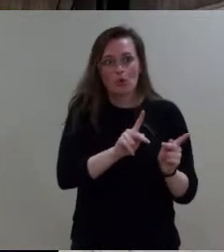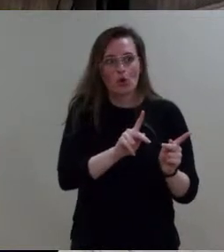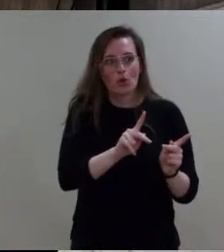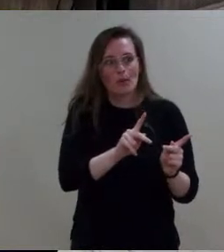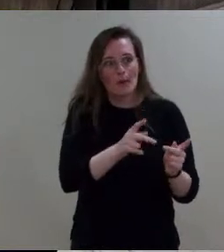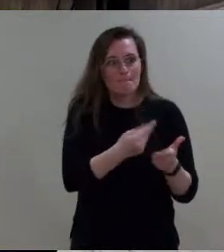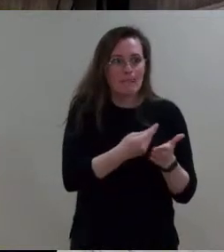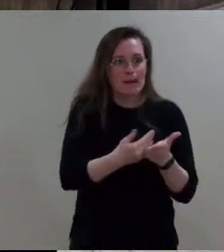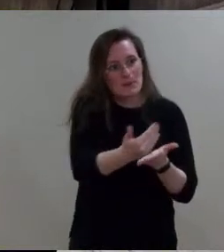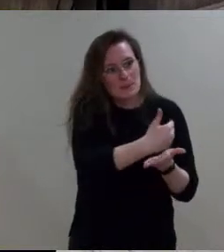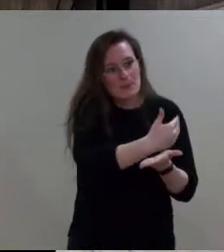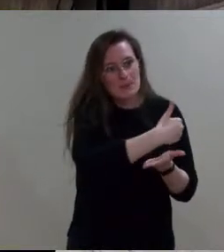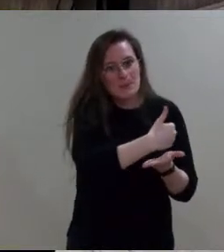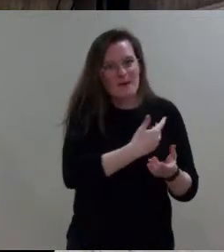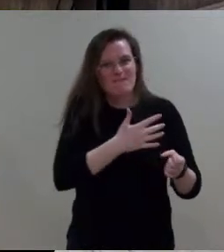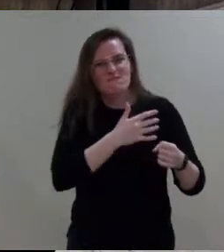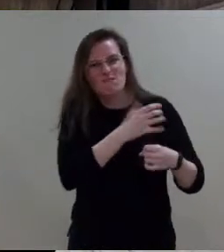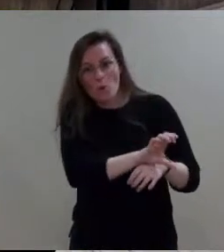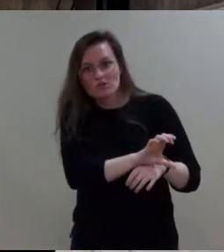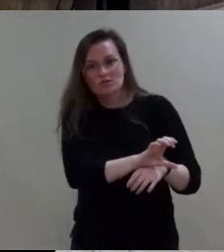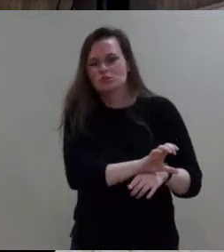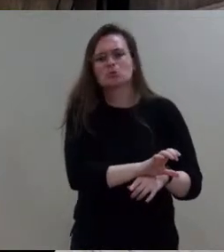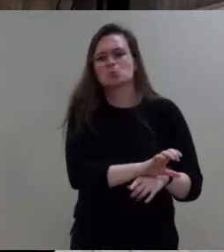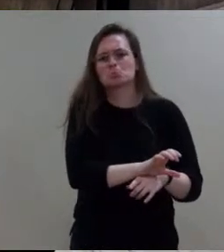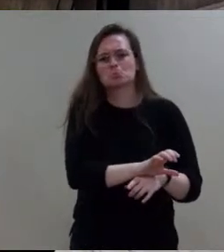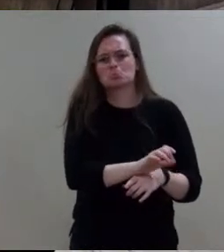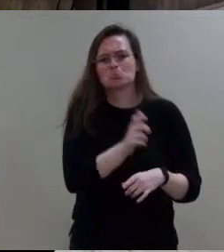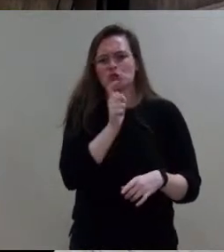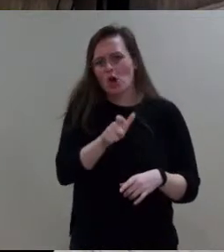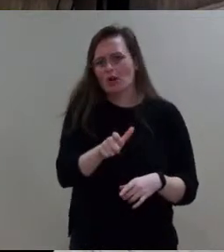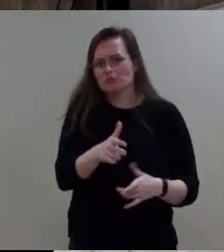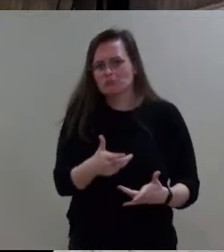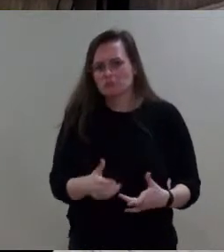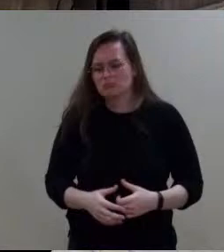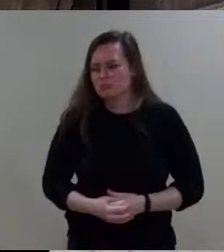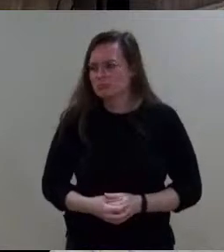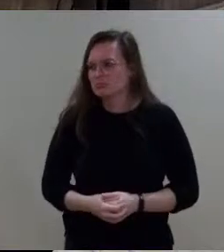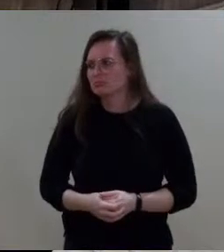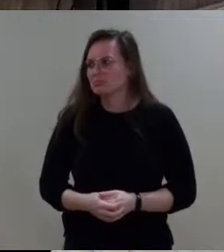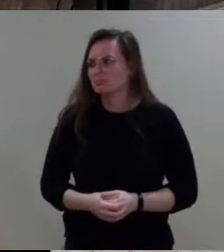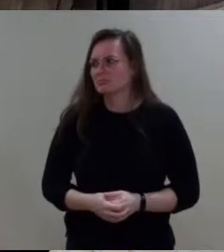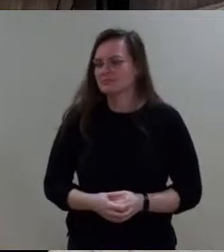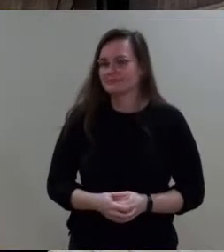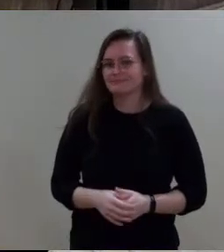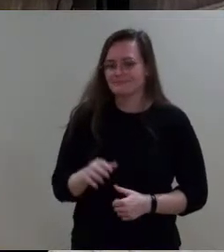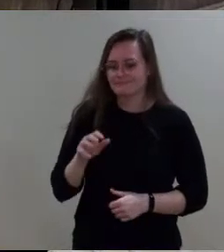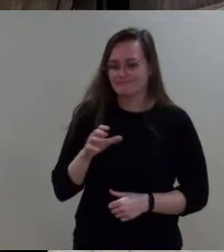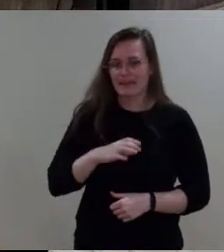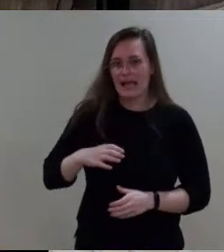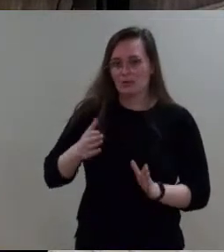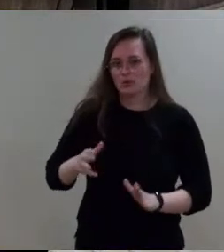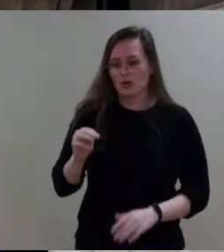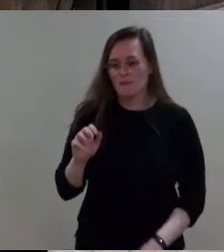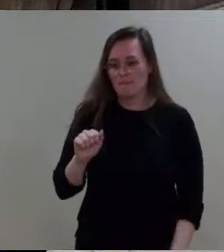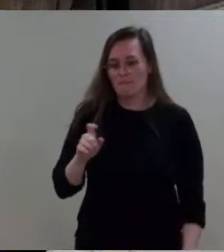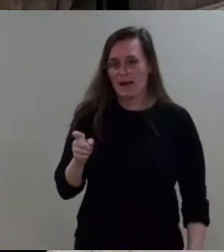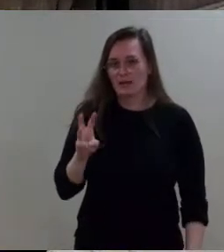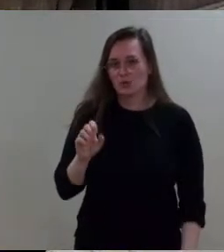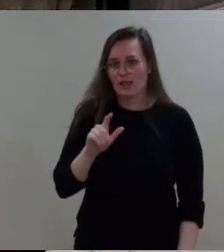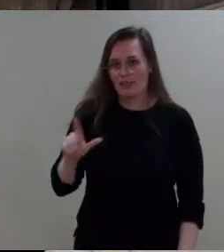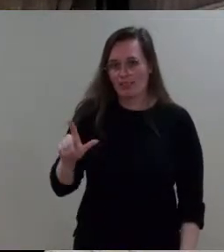you. Thank you. Councillor Maxwell. Thank you. I've heard all of the